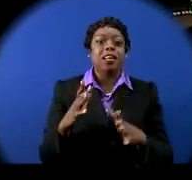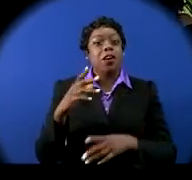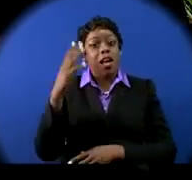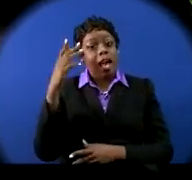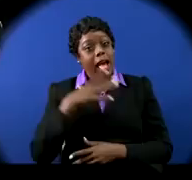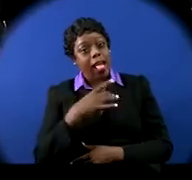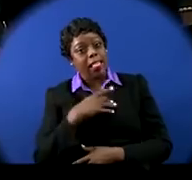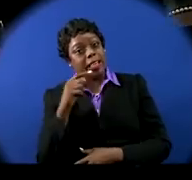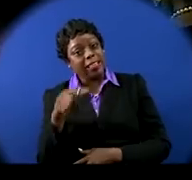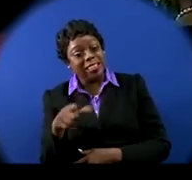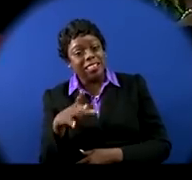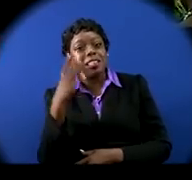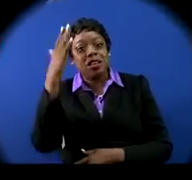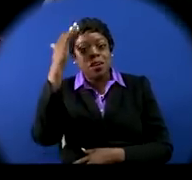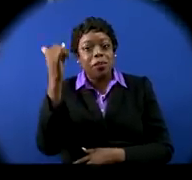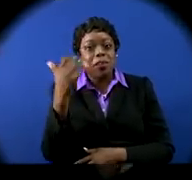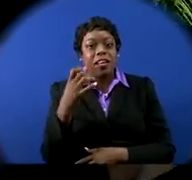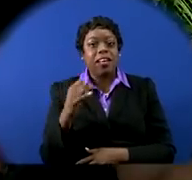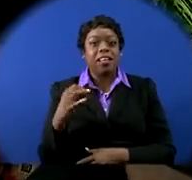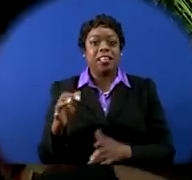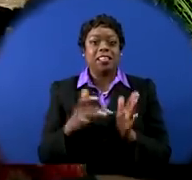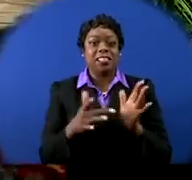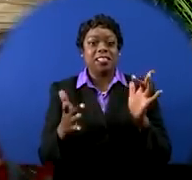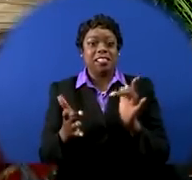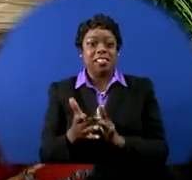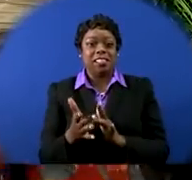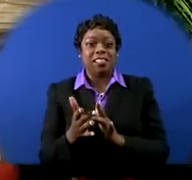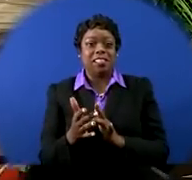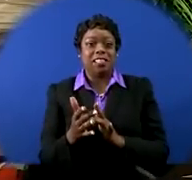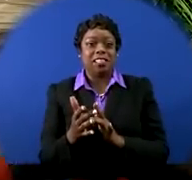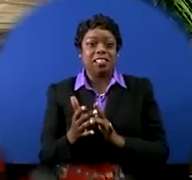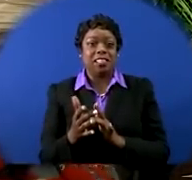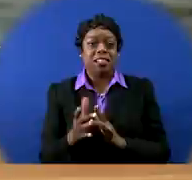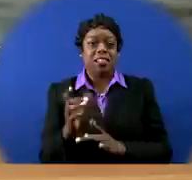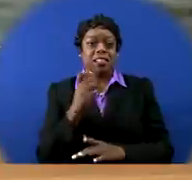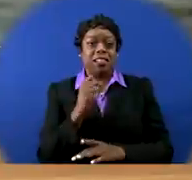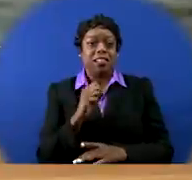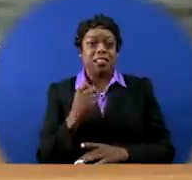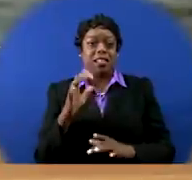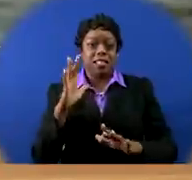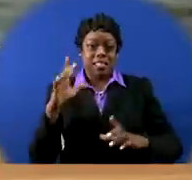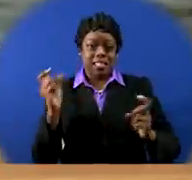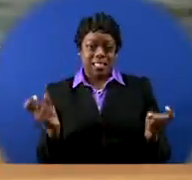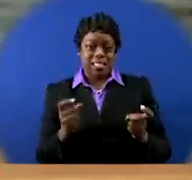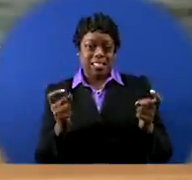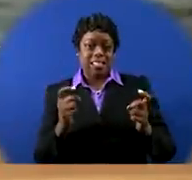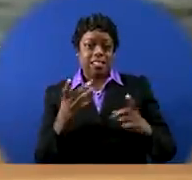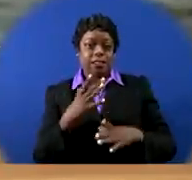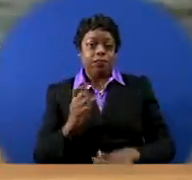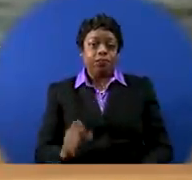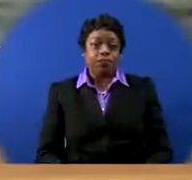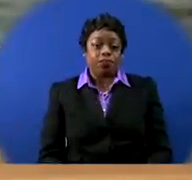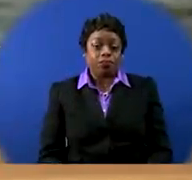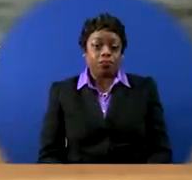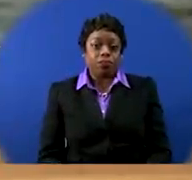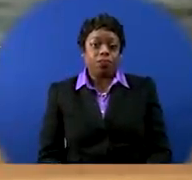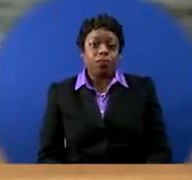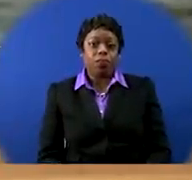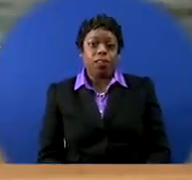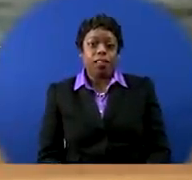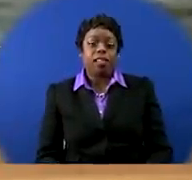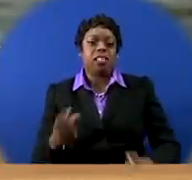because now Jesus comes to Jerusalem, the Mount of Olives. He's going to descend the Mount of Olives, head into the holy city of